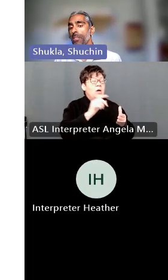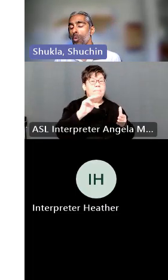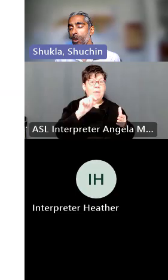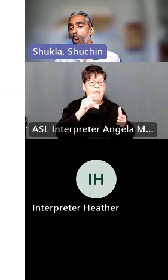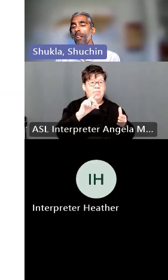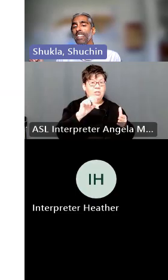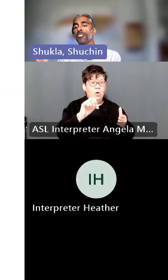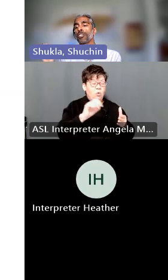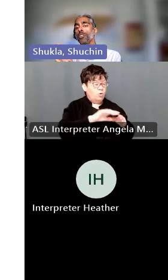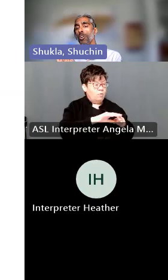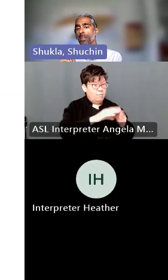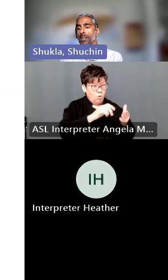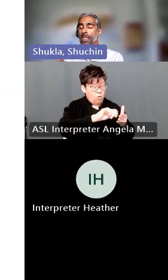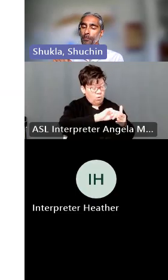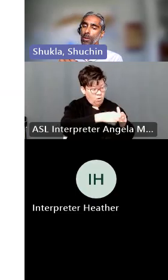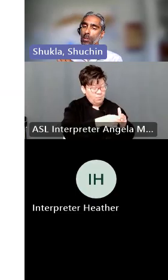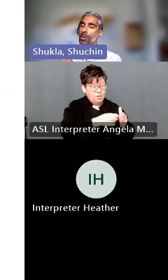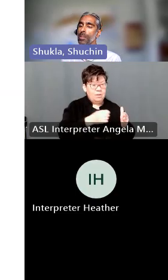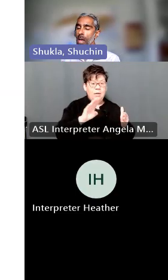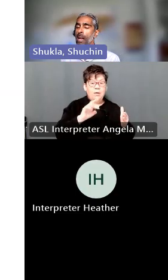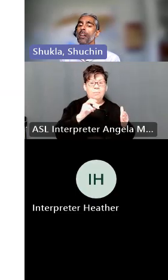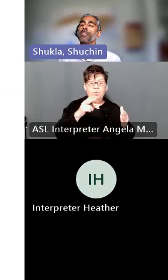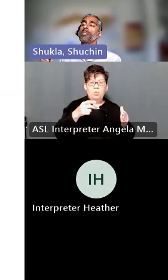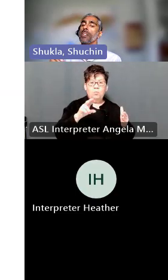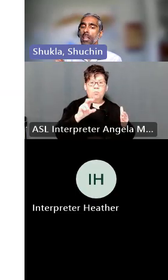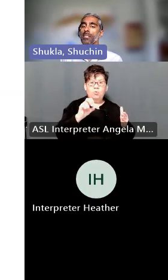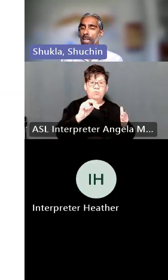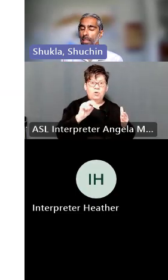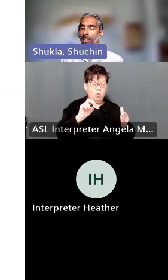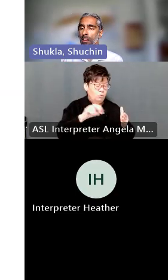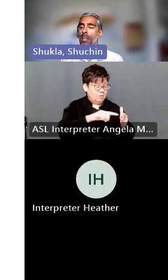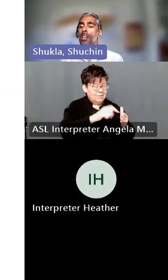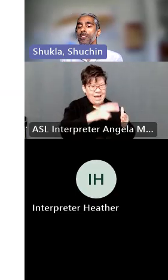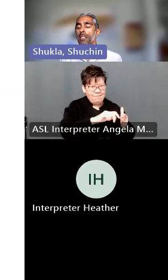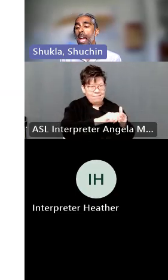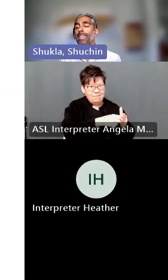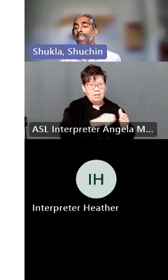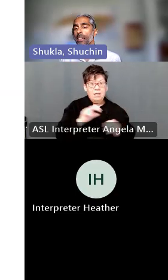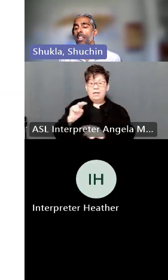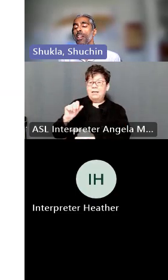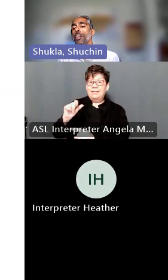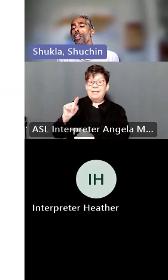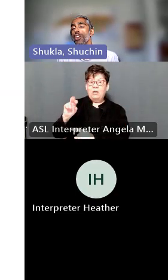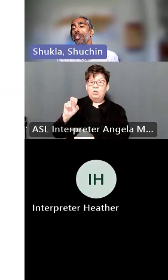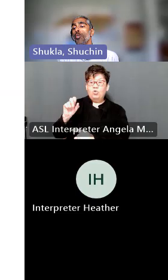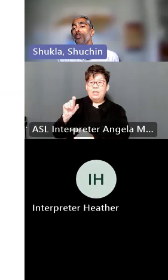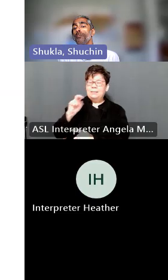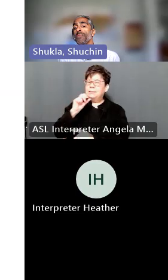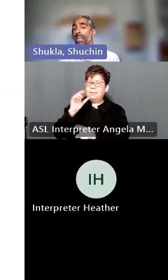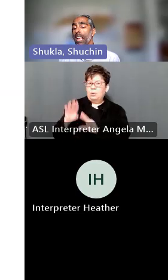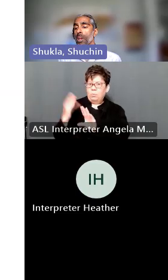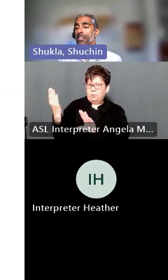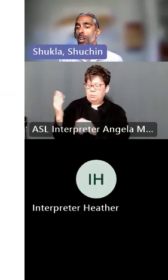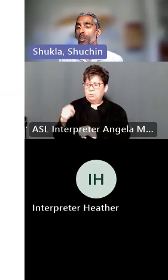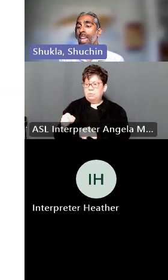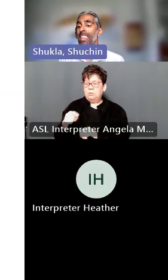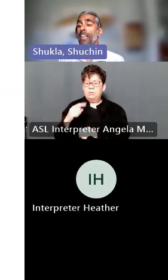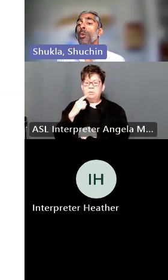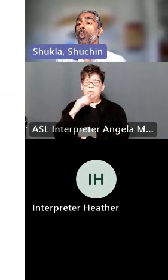Naltrexone doesn't open the door at all. It's just glue. It's somebody that put glue in the lock so nothing else can get there. So the idea is you